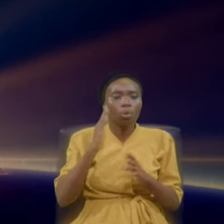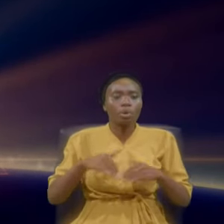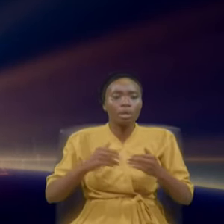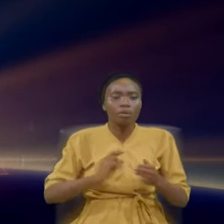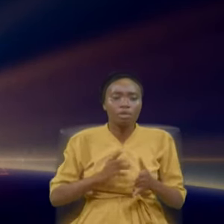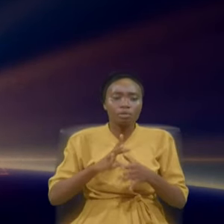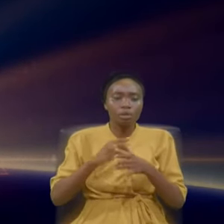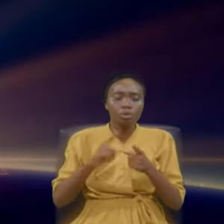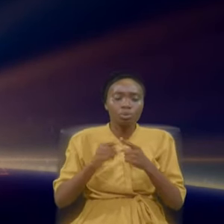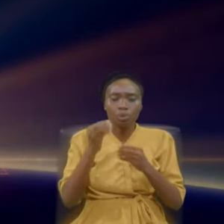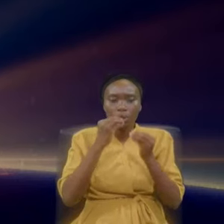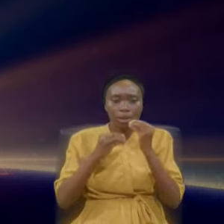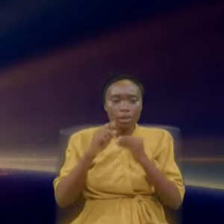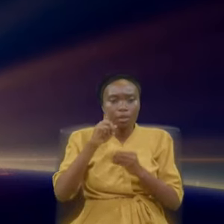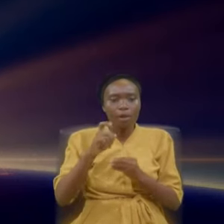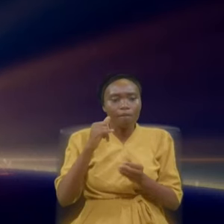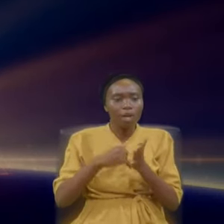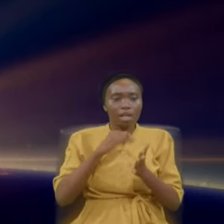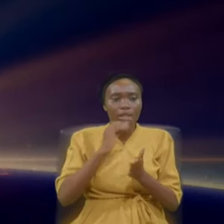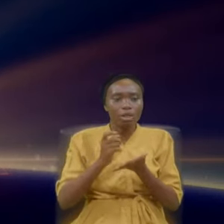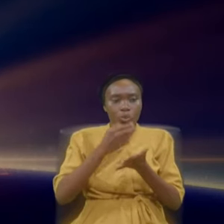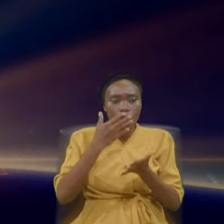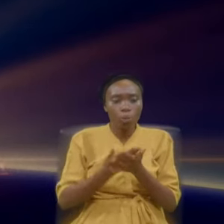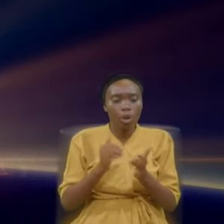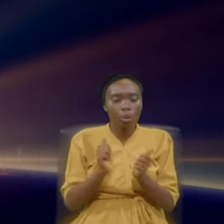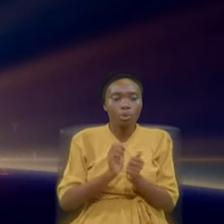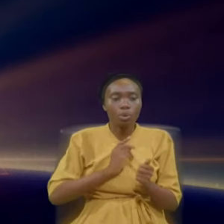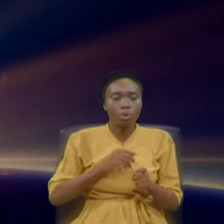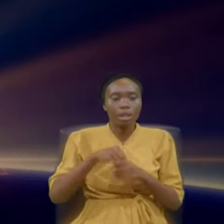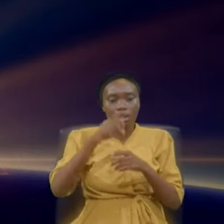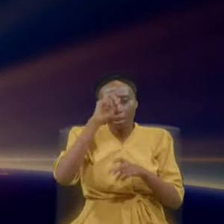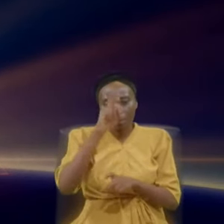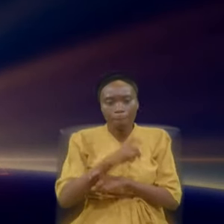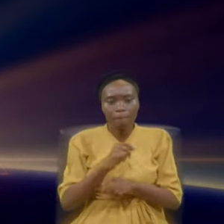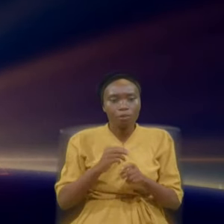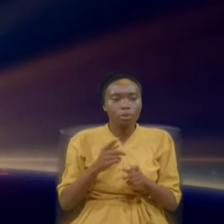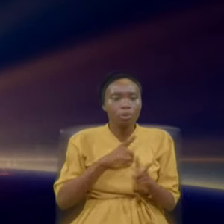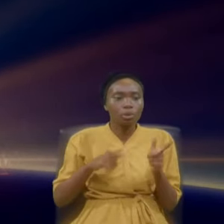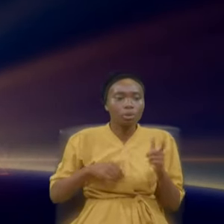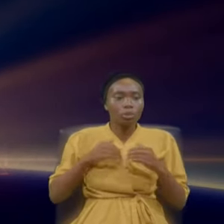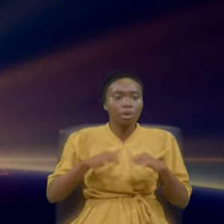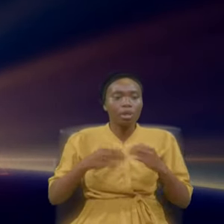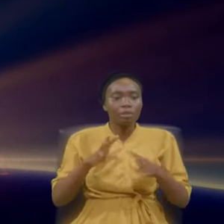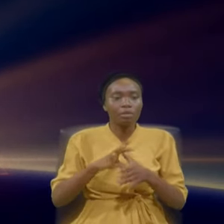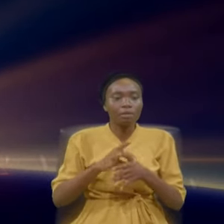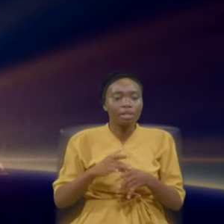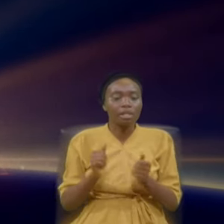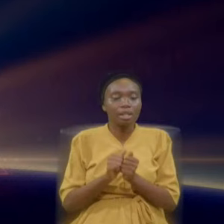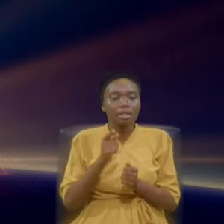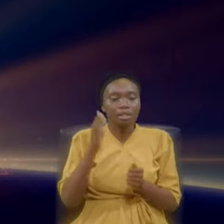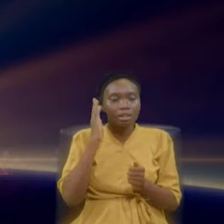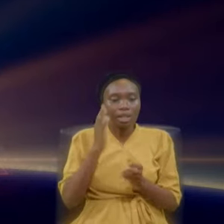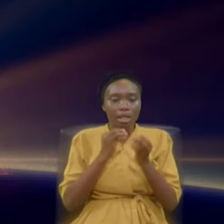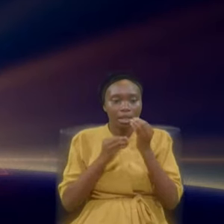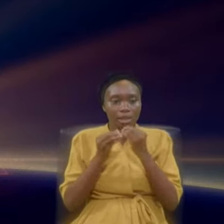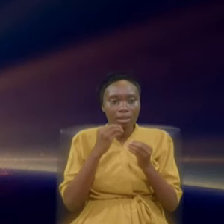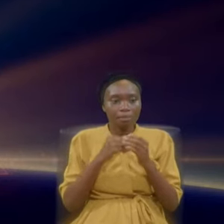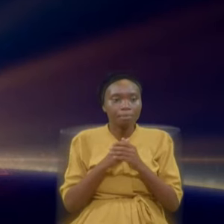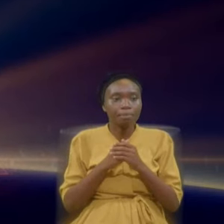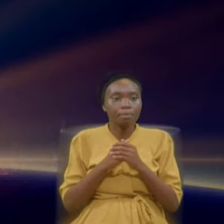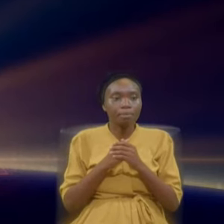Who shall give us flesh to eat? For it was well with us in Egypt. Therefore the Lord will give you flesh, and ye shall